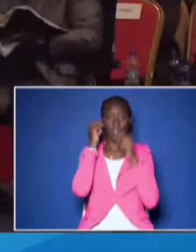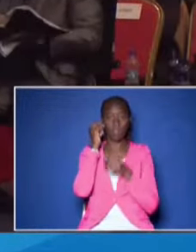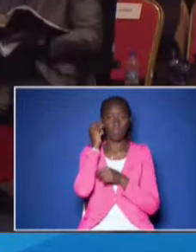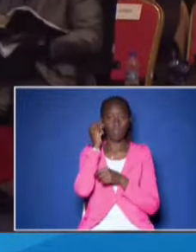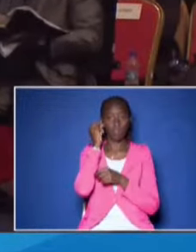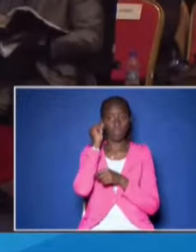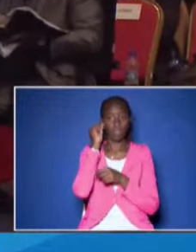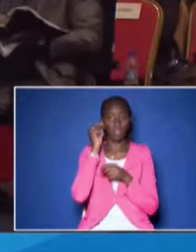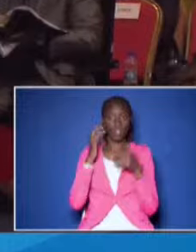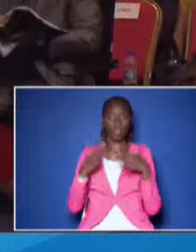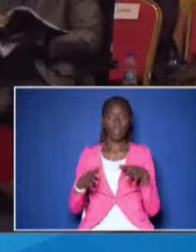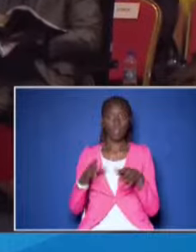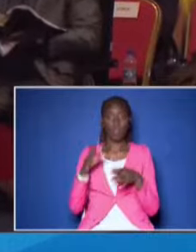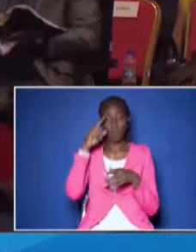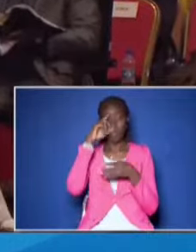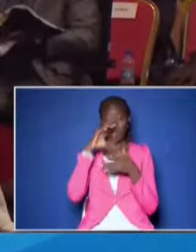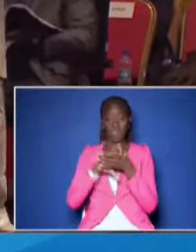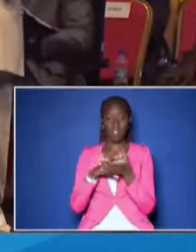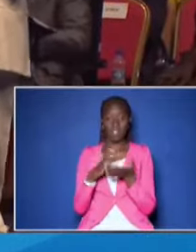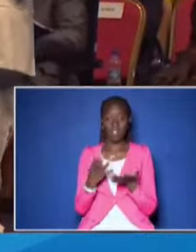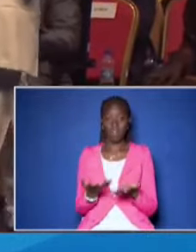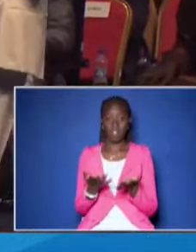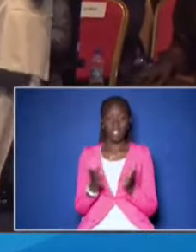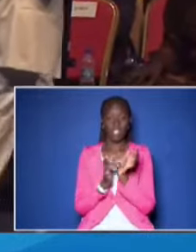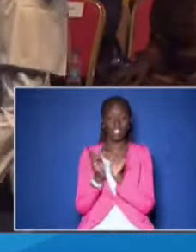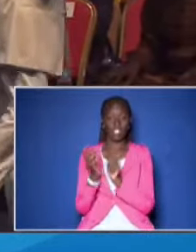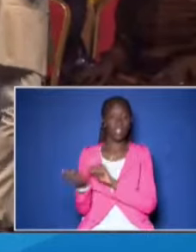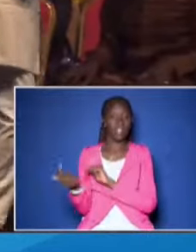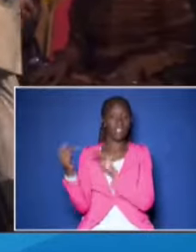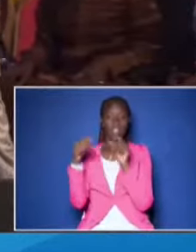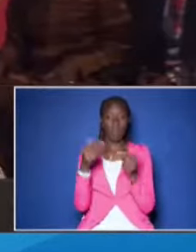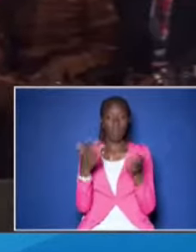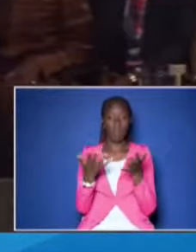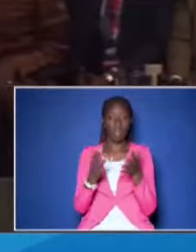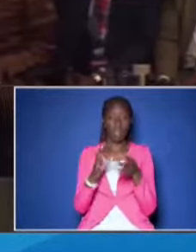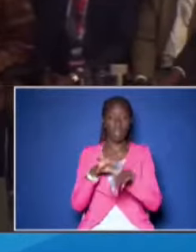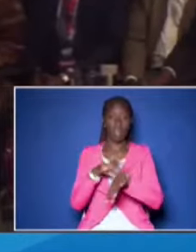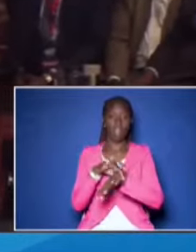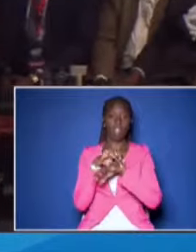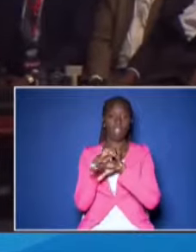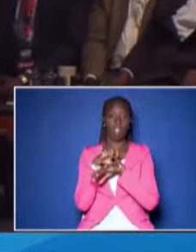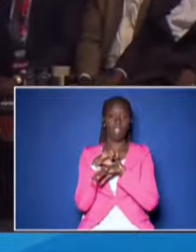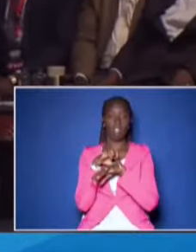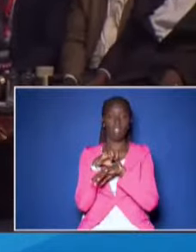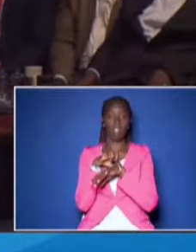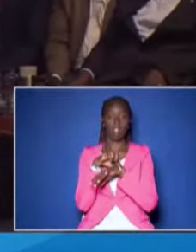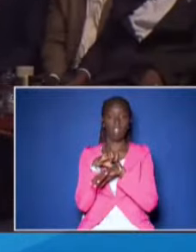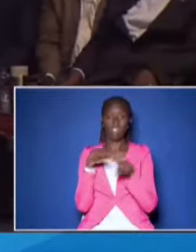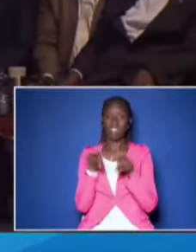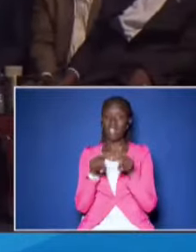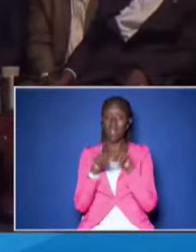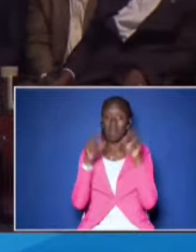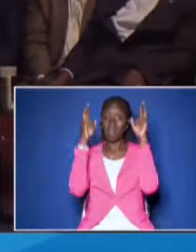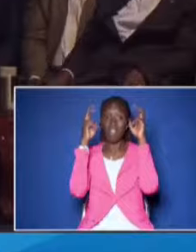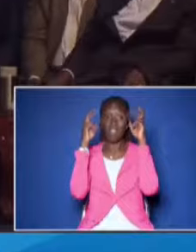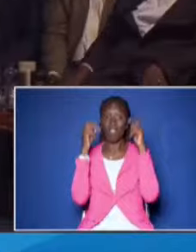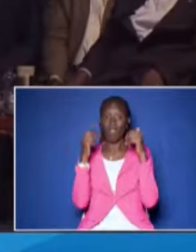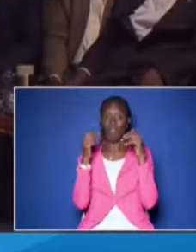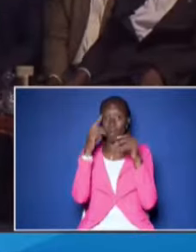believe that Jesus came to Earth so does the